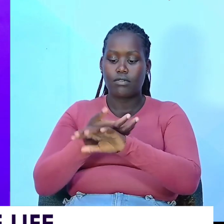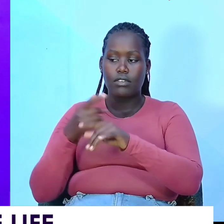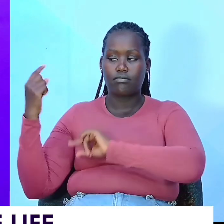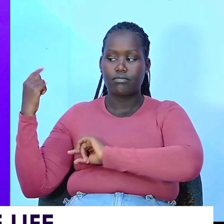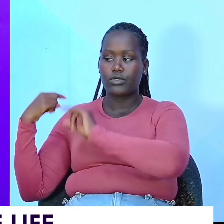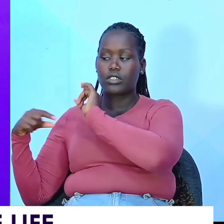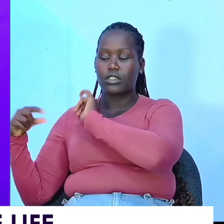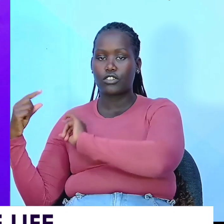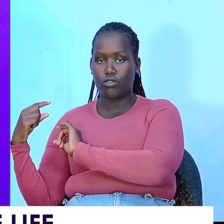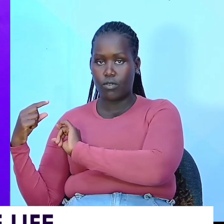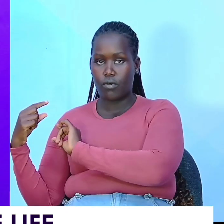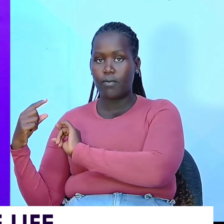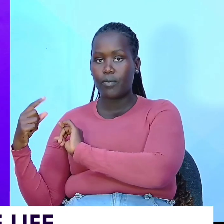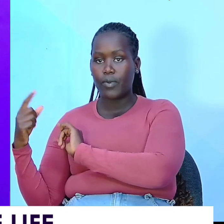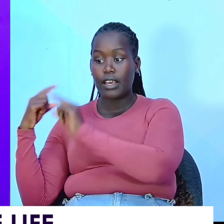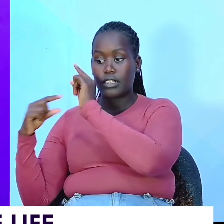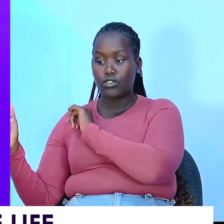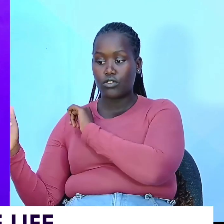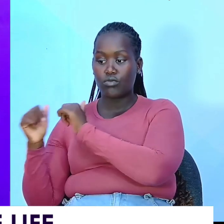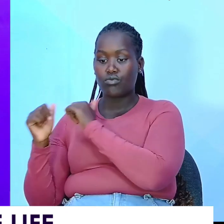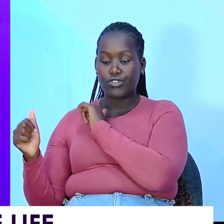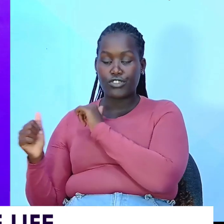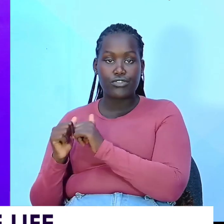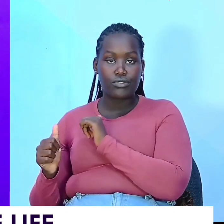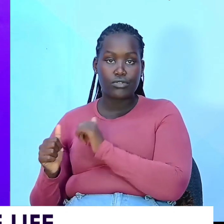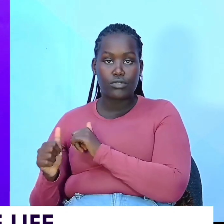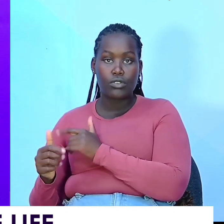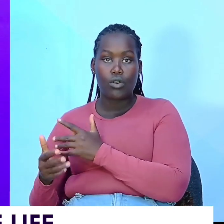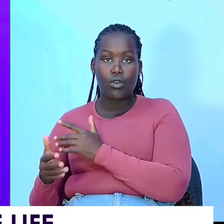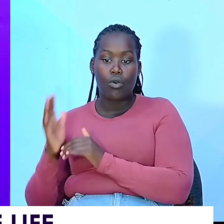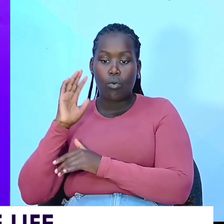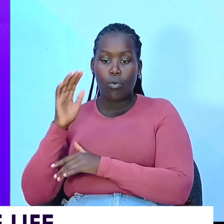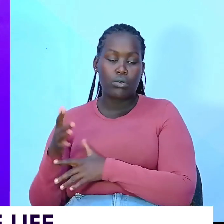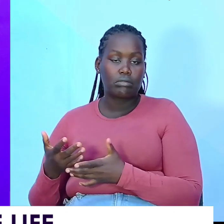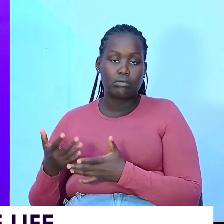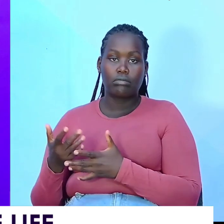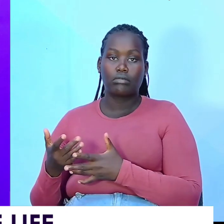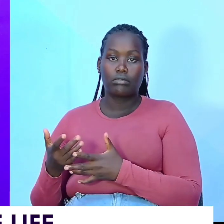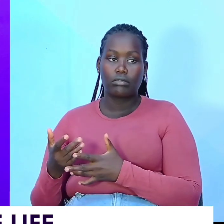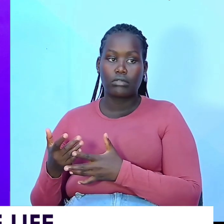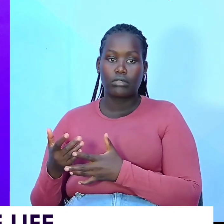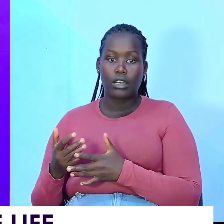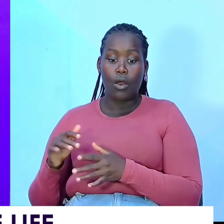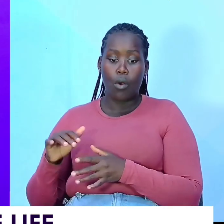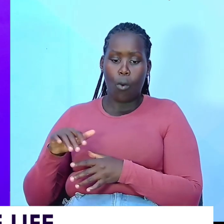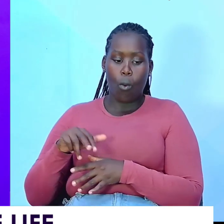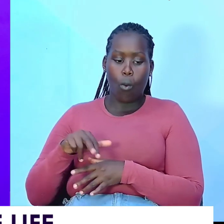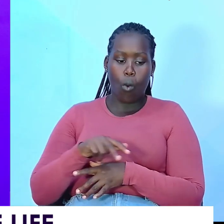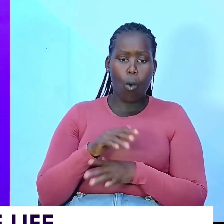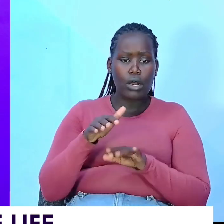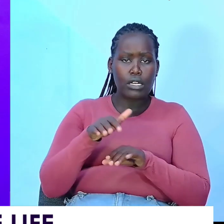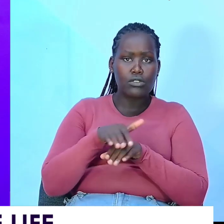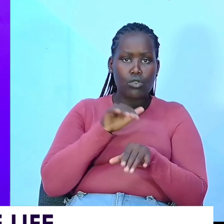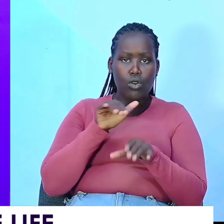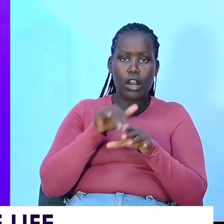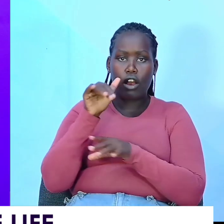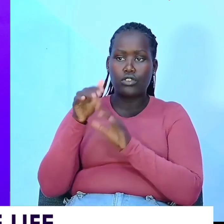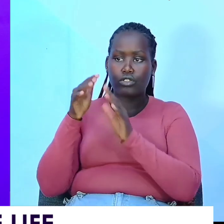It is. A generation that would tiptoe out of the house. A generation